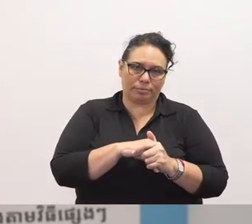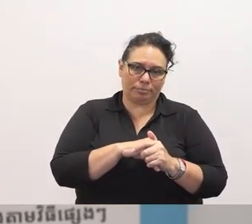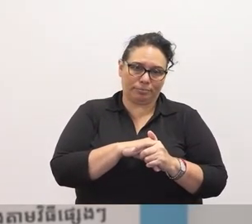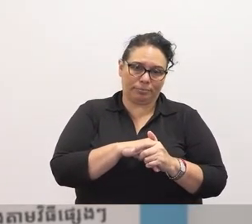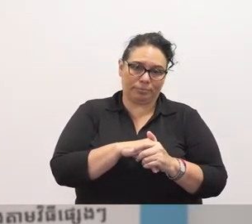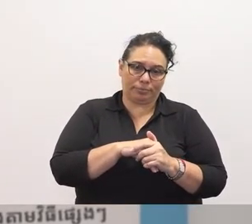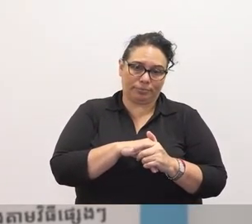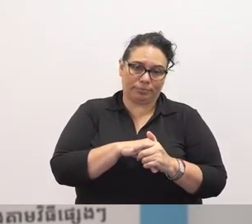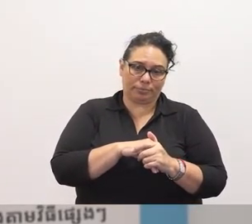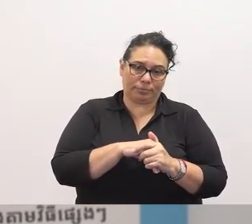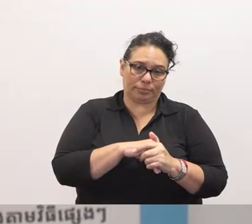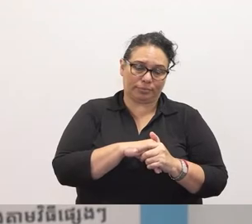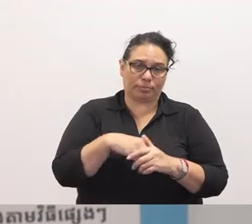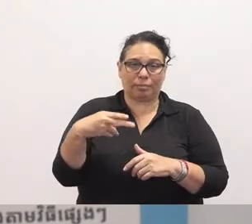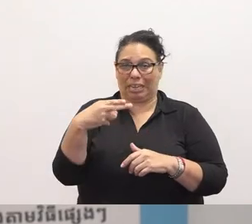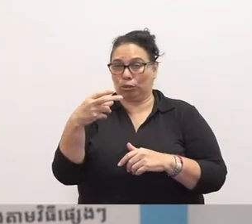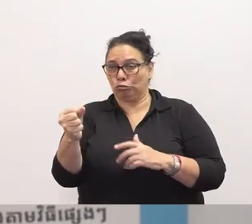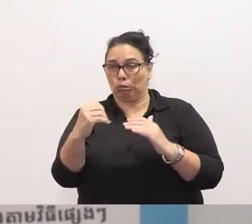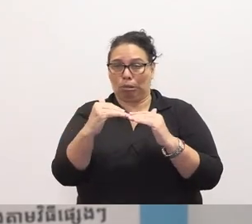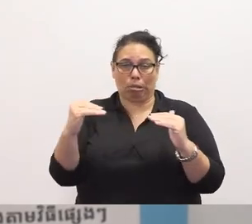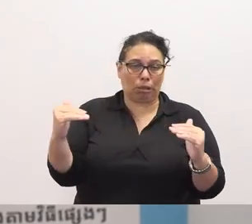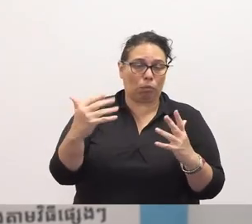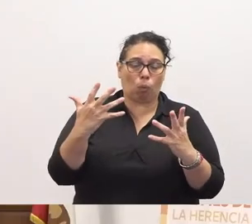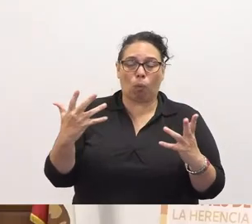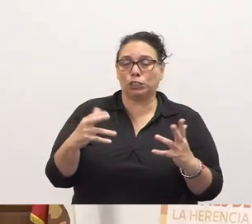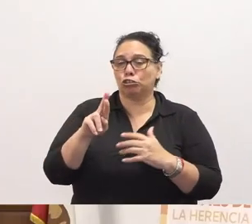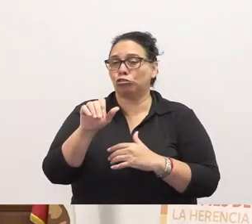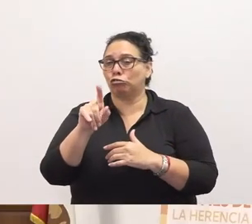student-to-counselor ratio at the high school level?